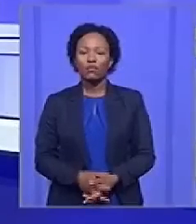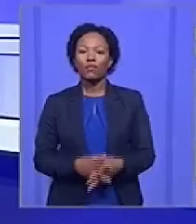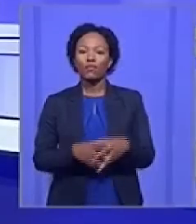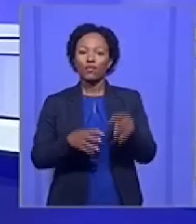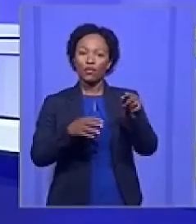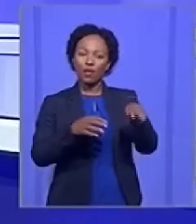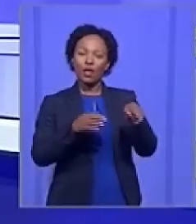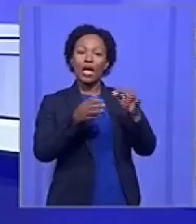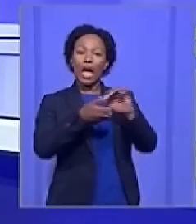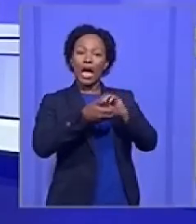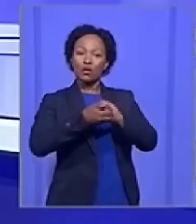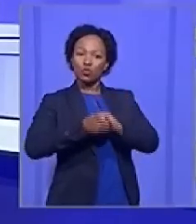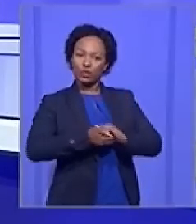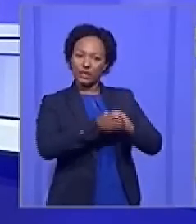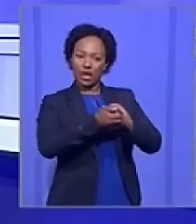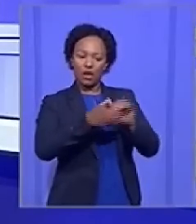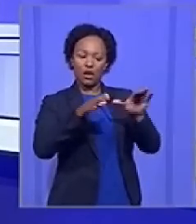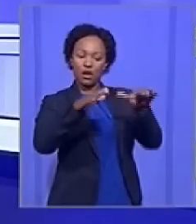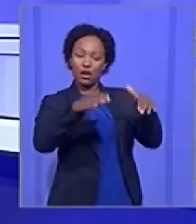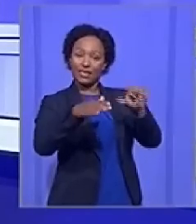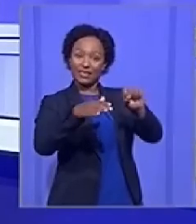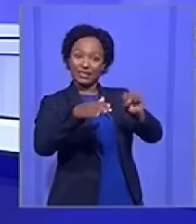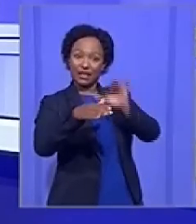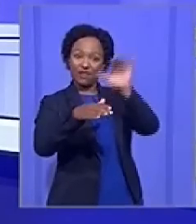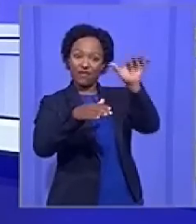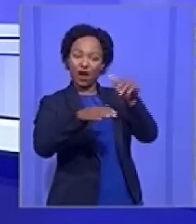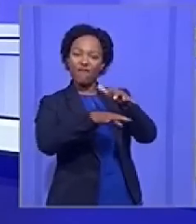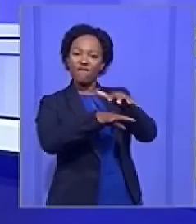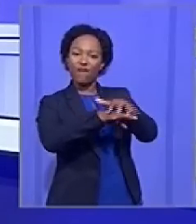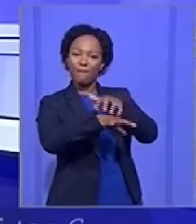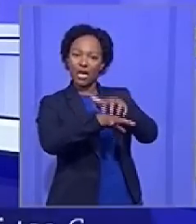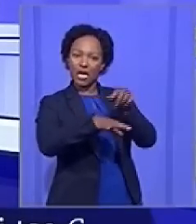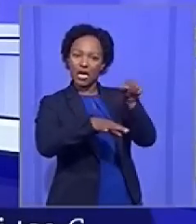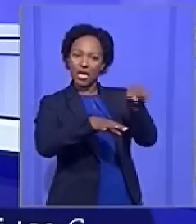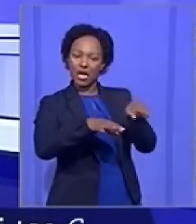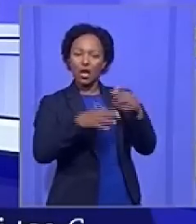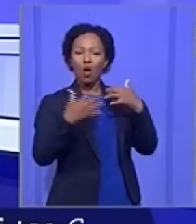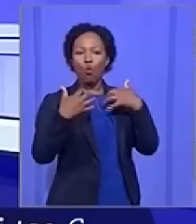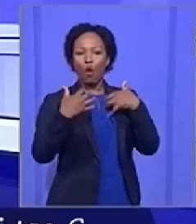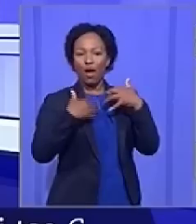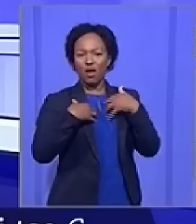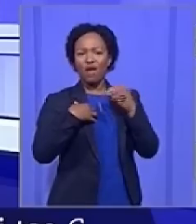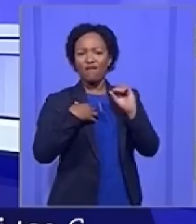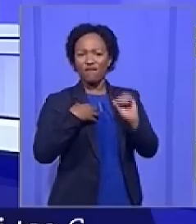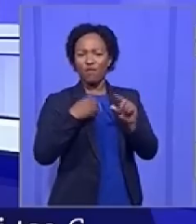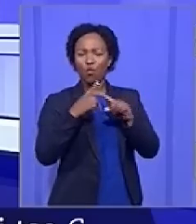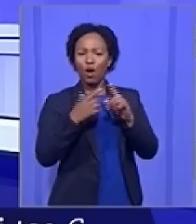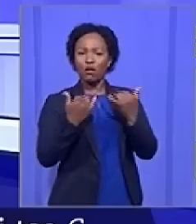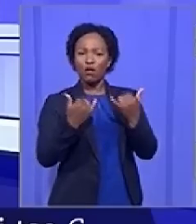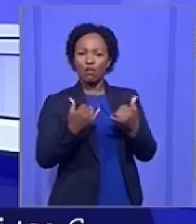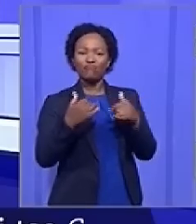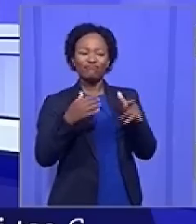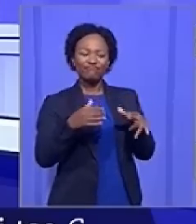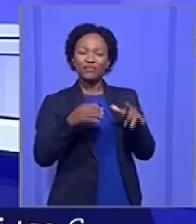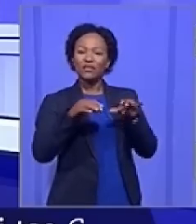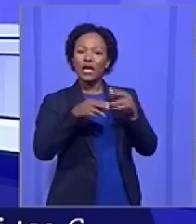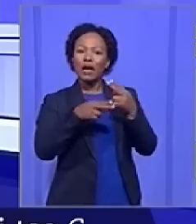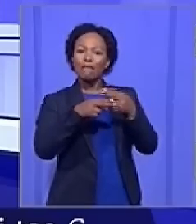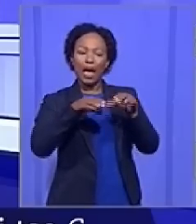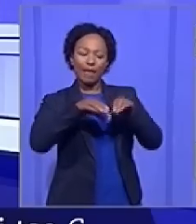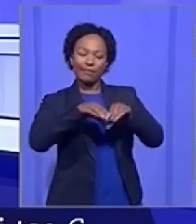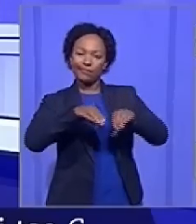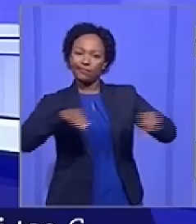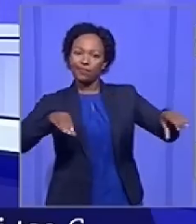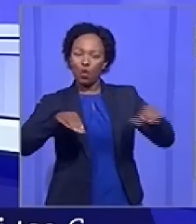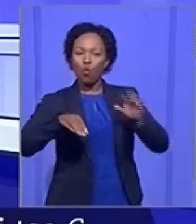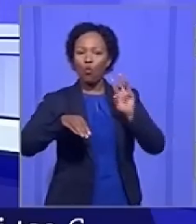Mokgatlo wa dihwai wa Afrika Borwa o re o ngongoreiswa ke mehato e lohothwang ya ho kwalwa ha peipi ya metsi a dihlaba